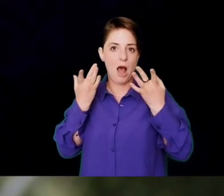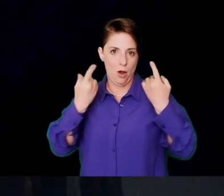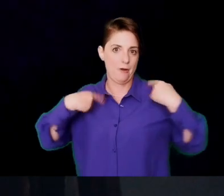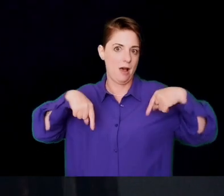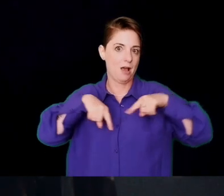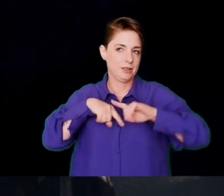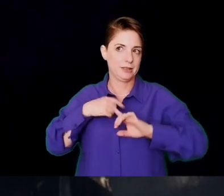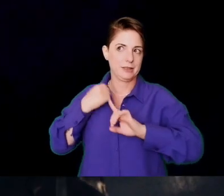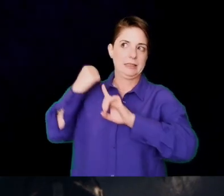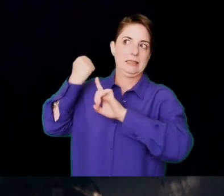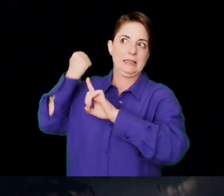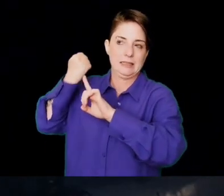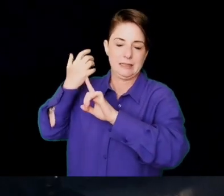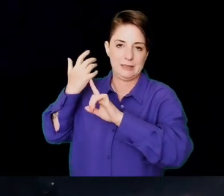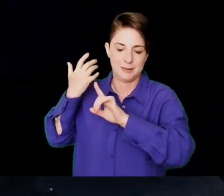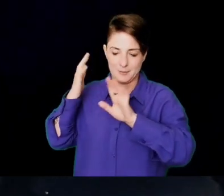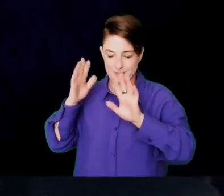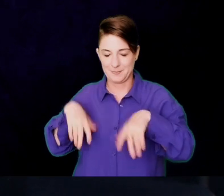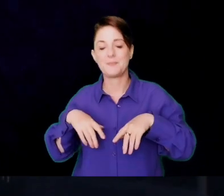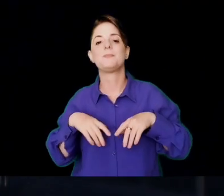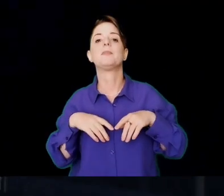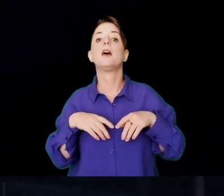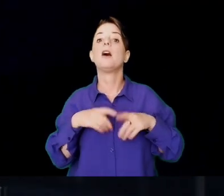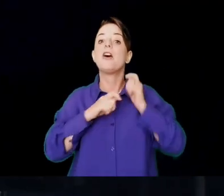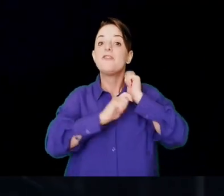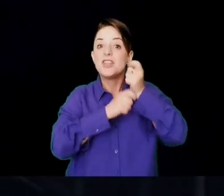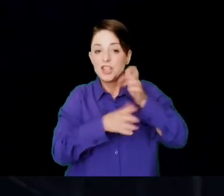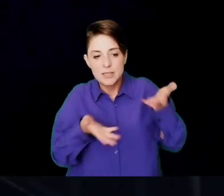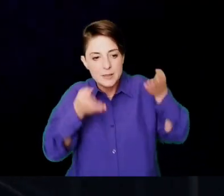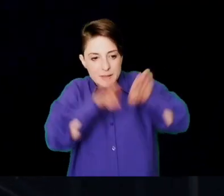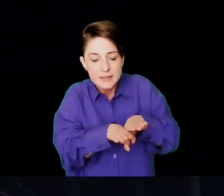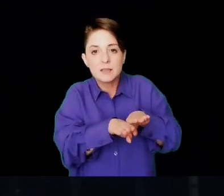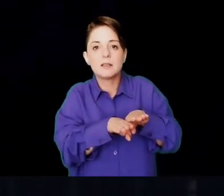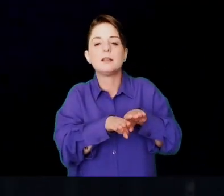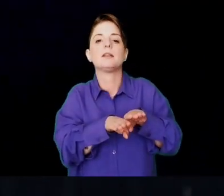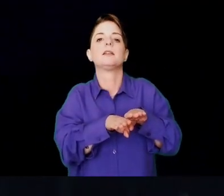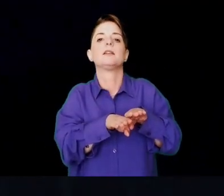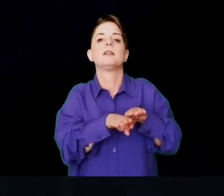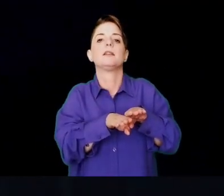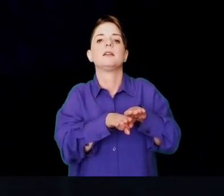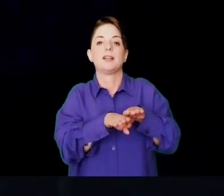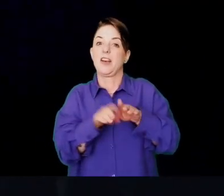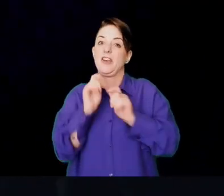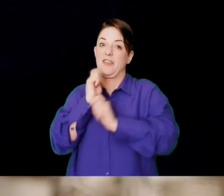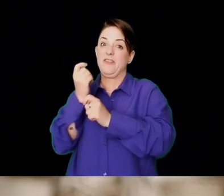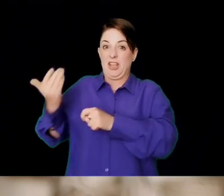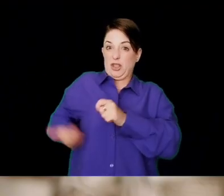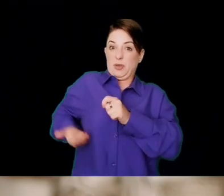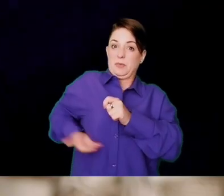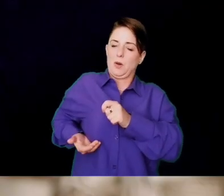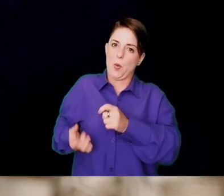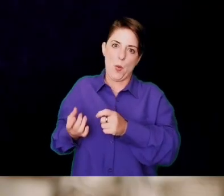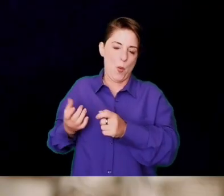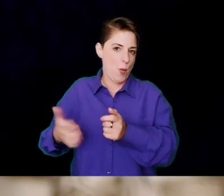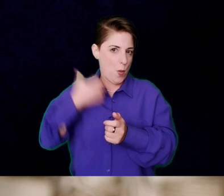teeth. The idea of closing areas to fishing elicits a visceral response from fishermen. I'm